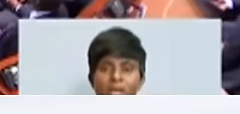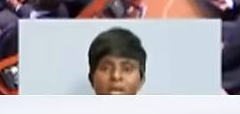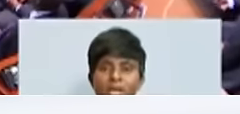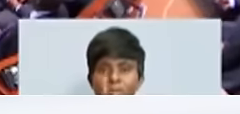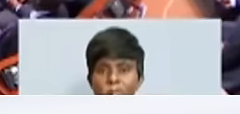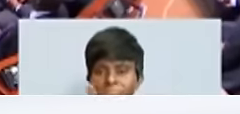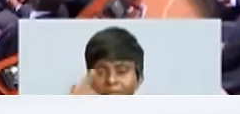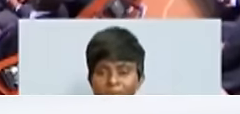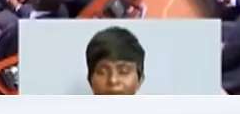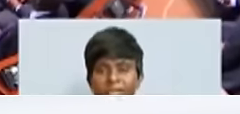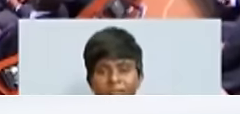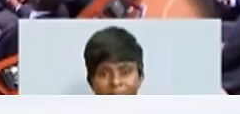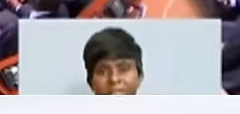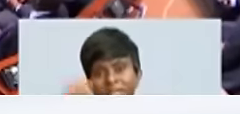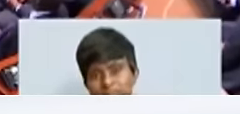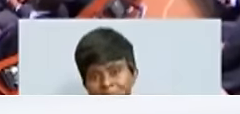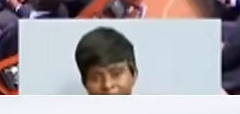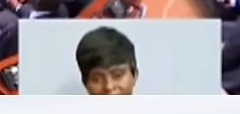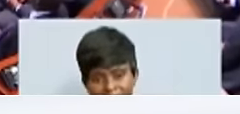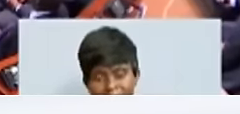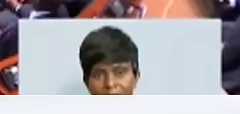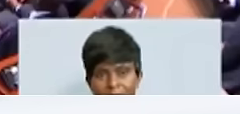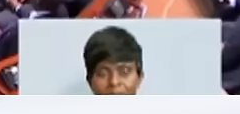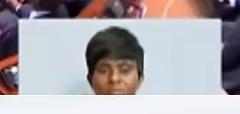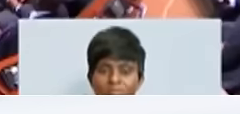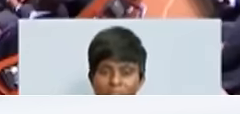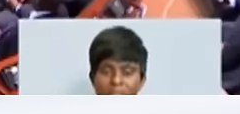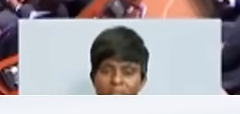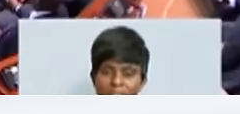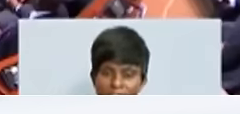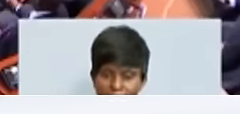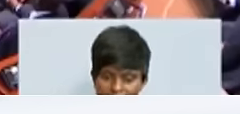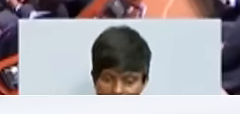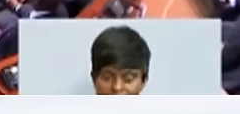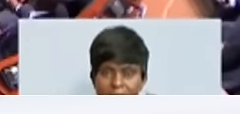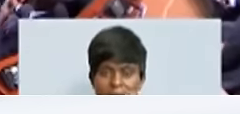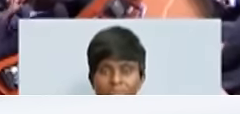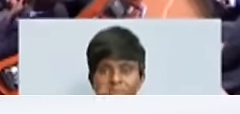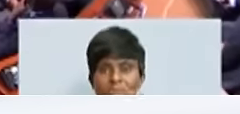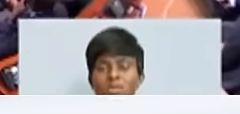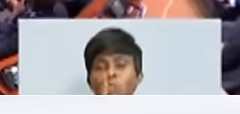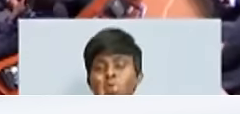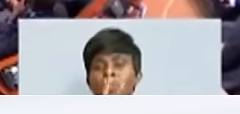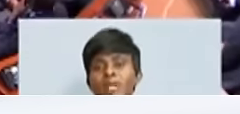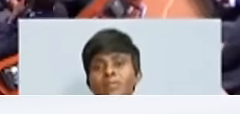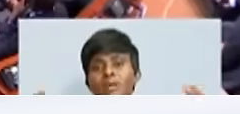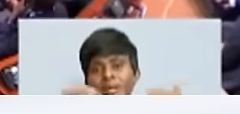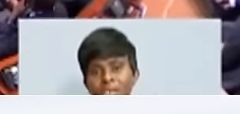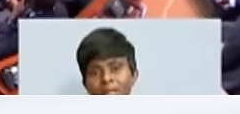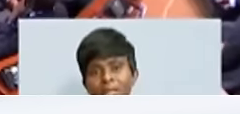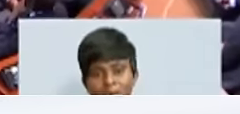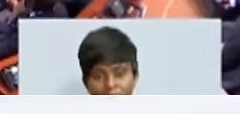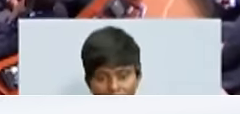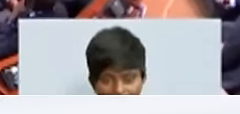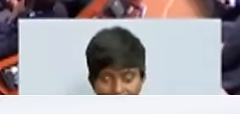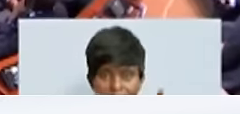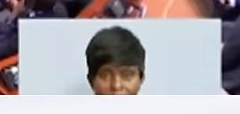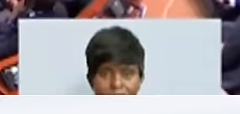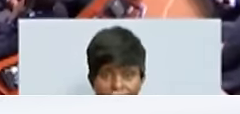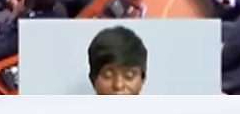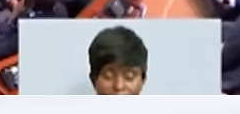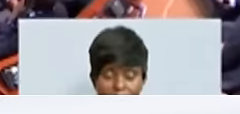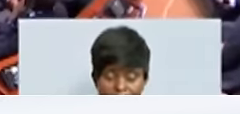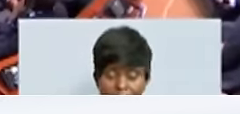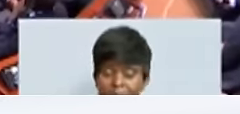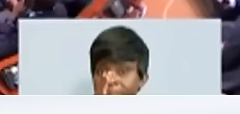you to revisit that and move money to areas such as water harvest, feeding our people, to start with,